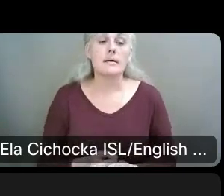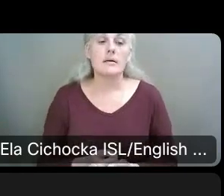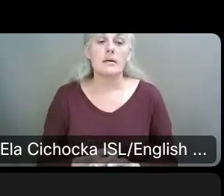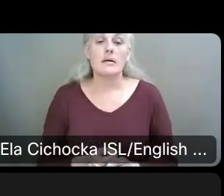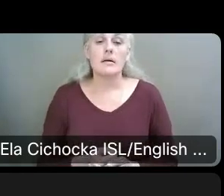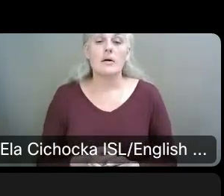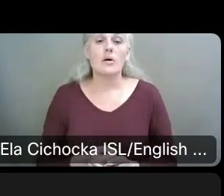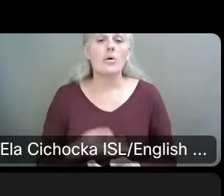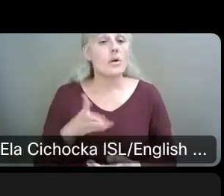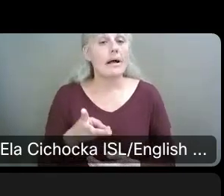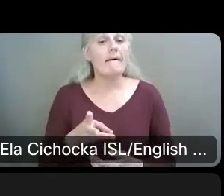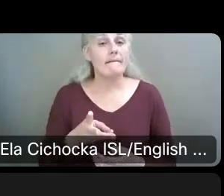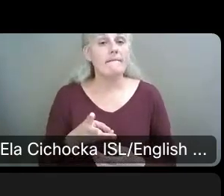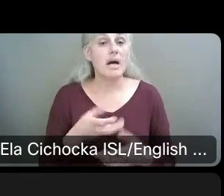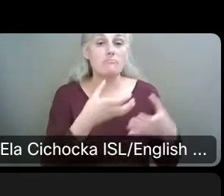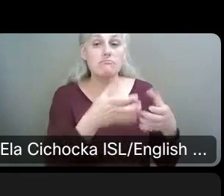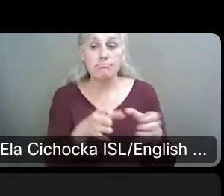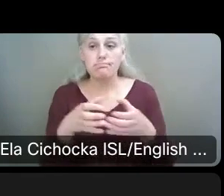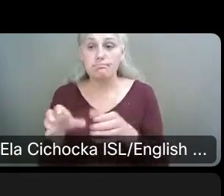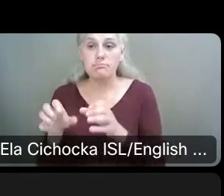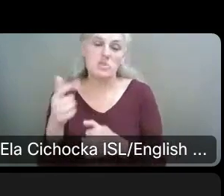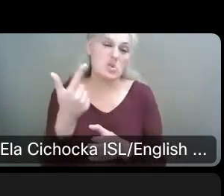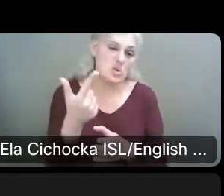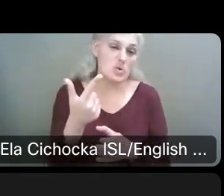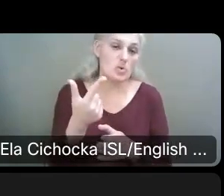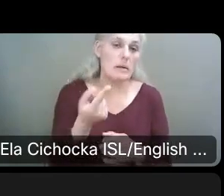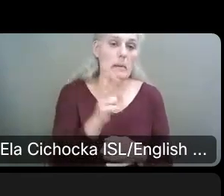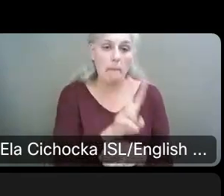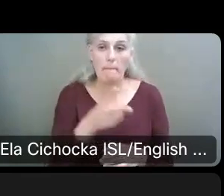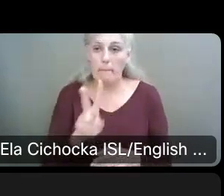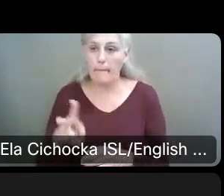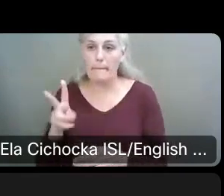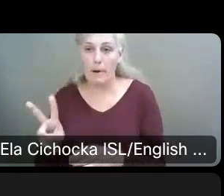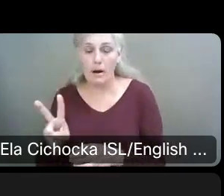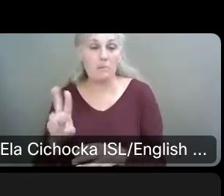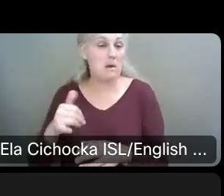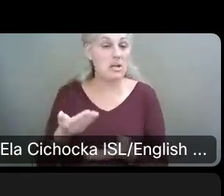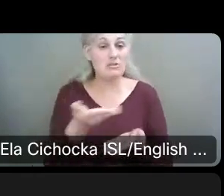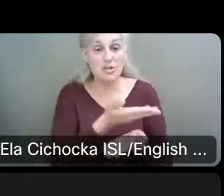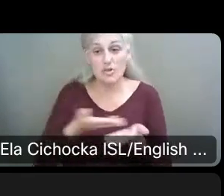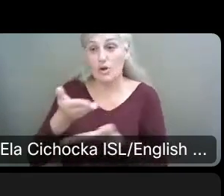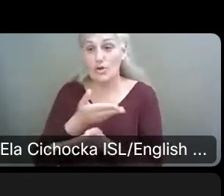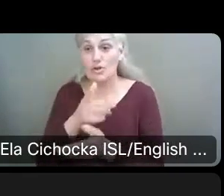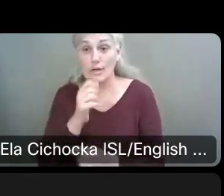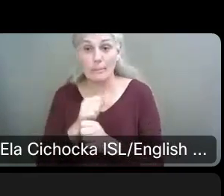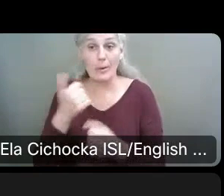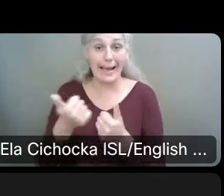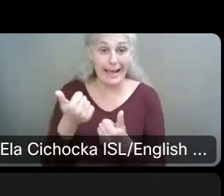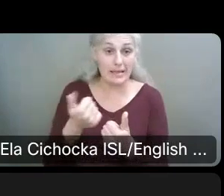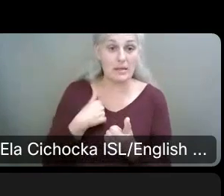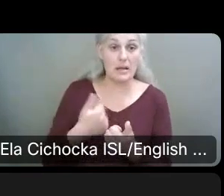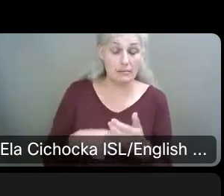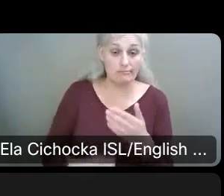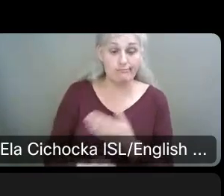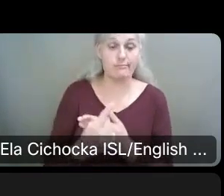breakout discussion and I was to break you all up into twos, and if you were to tell each other about a mistake that you feel okay to talk